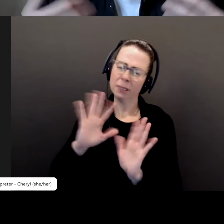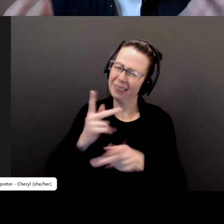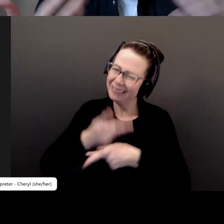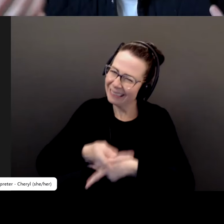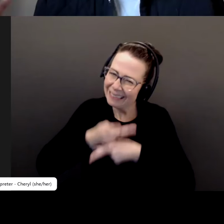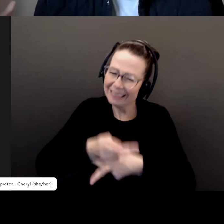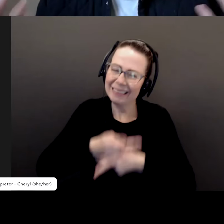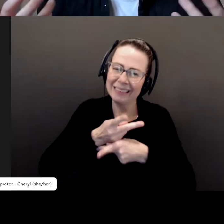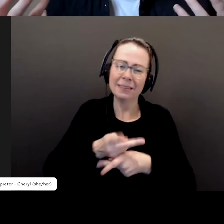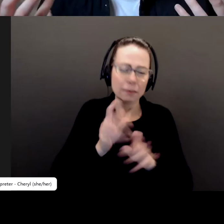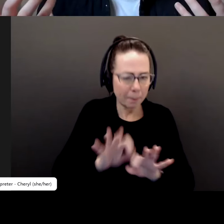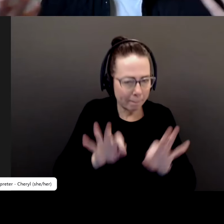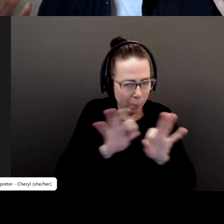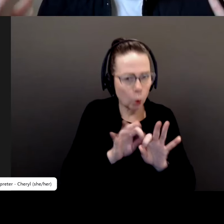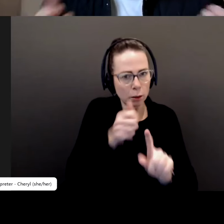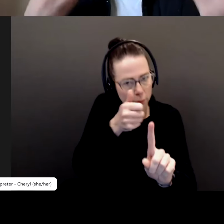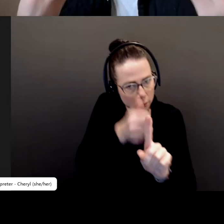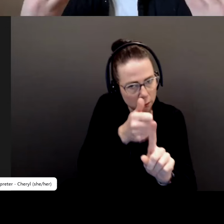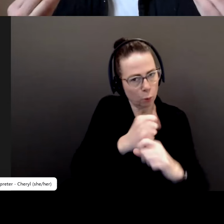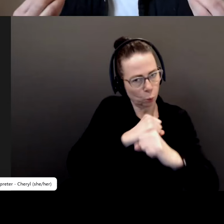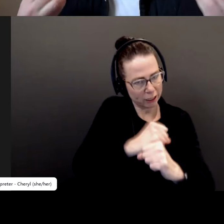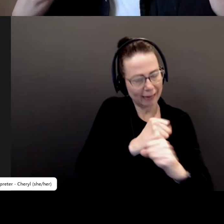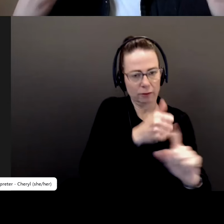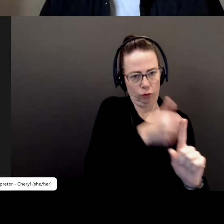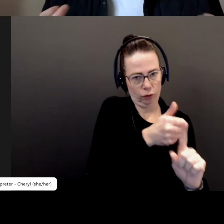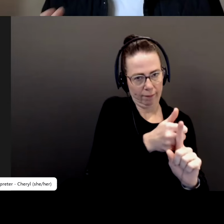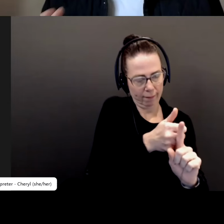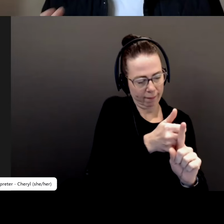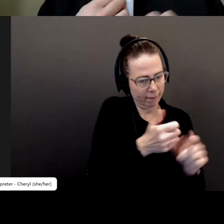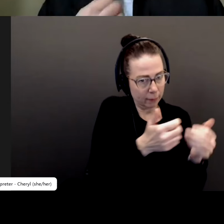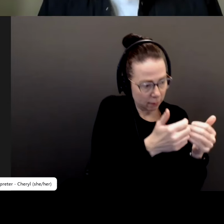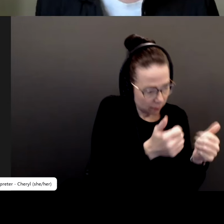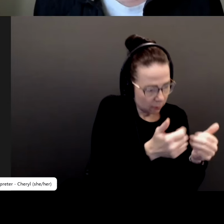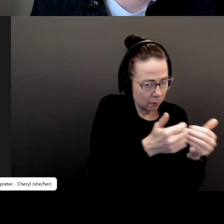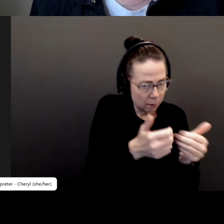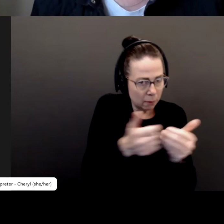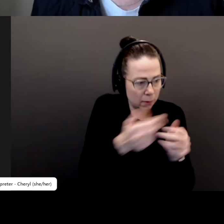person security stance that should be what empowers you.